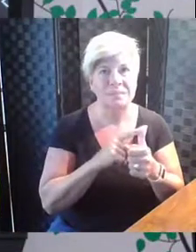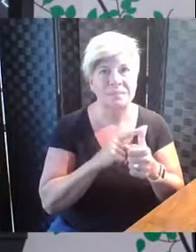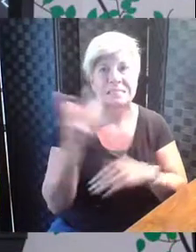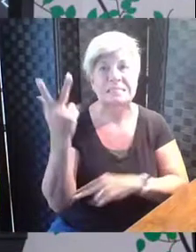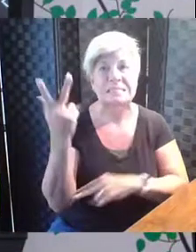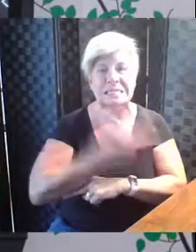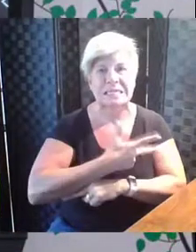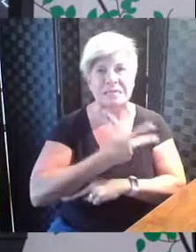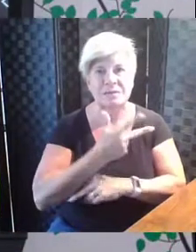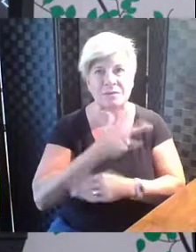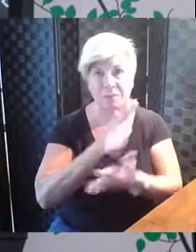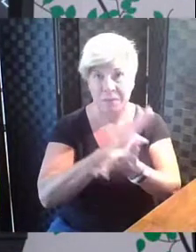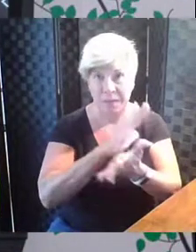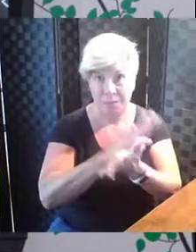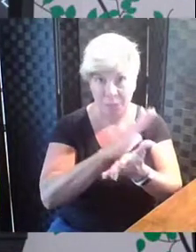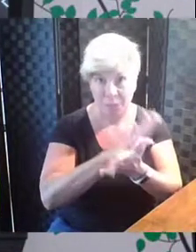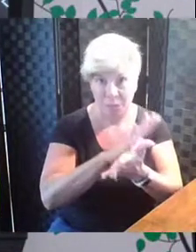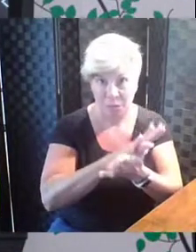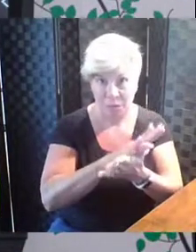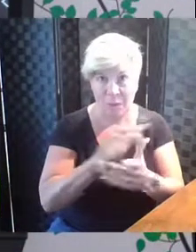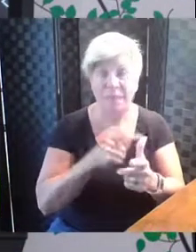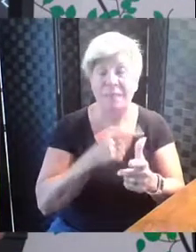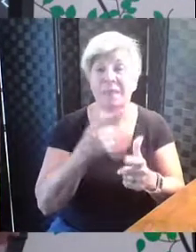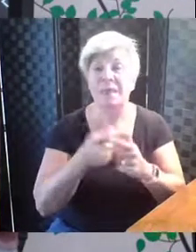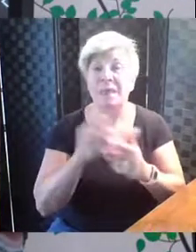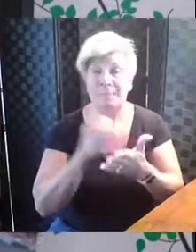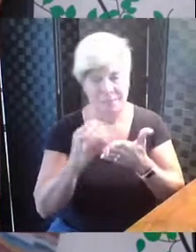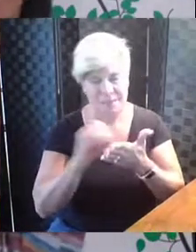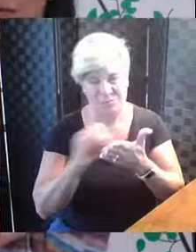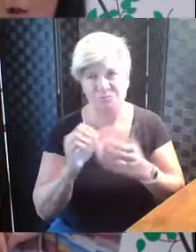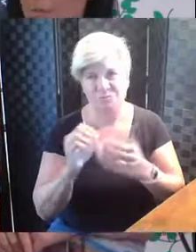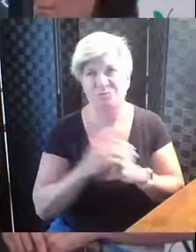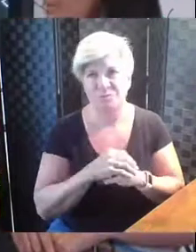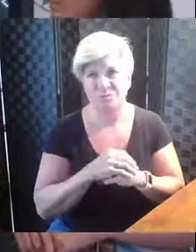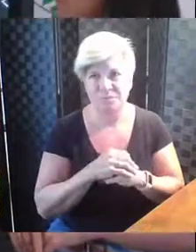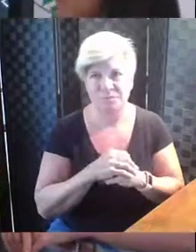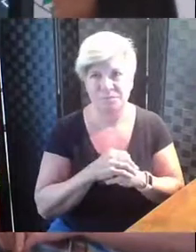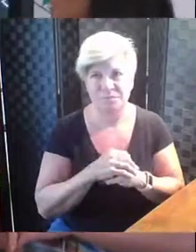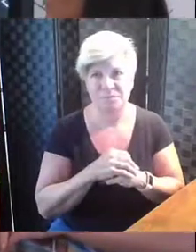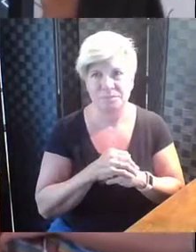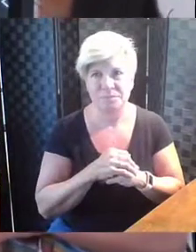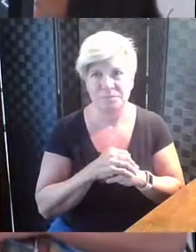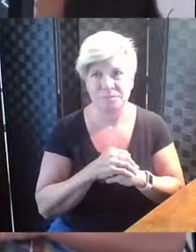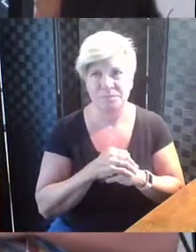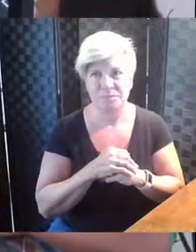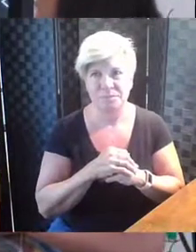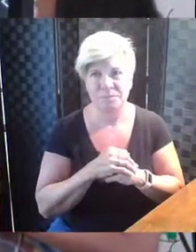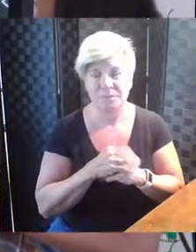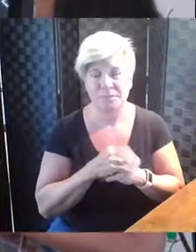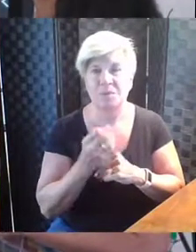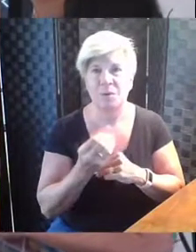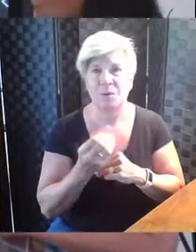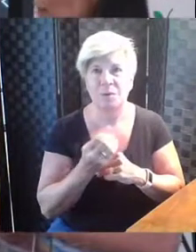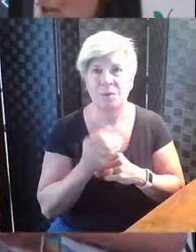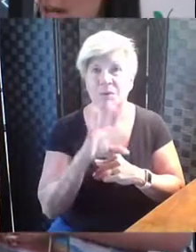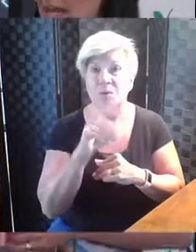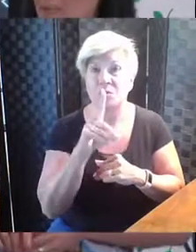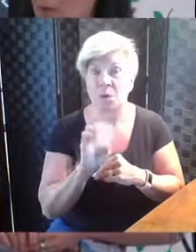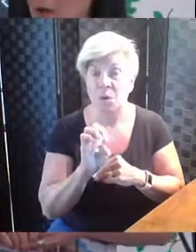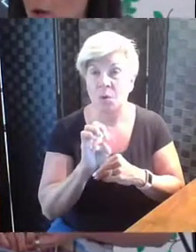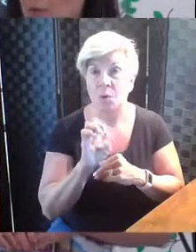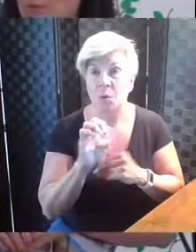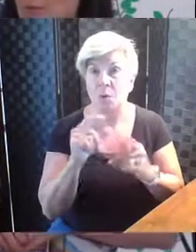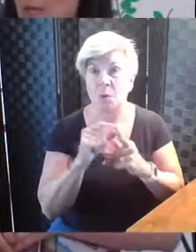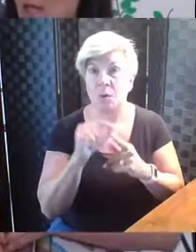three worksheet and then also a pencil a little bit later on. So our code word for today